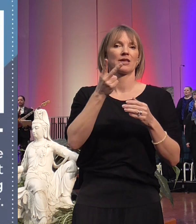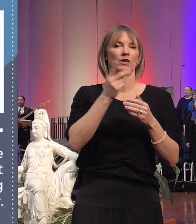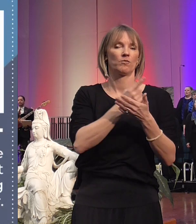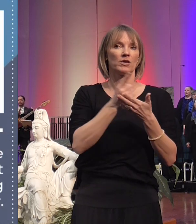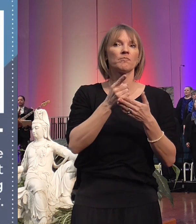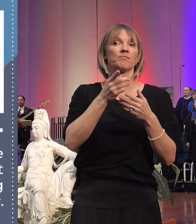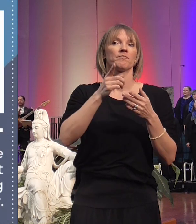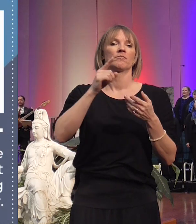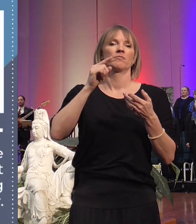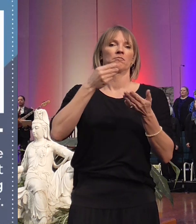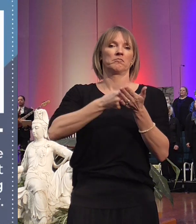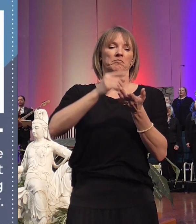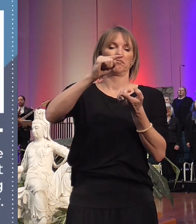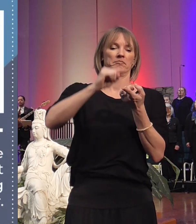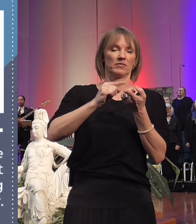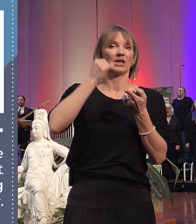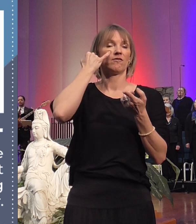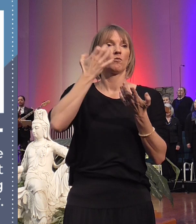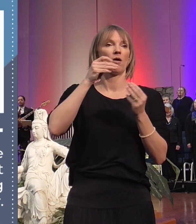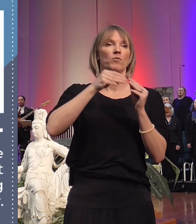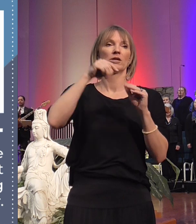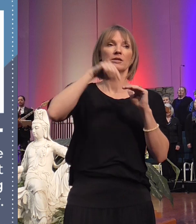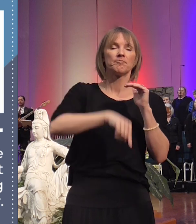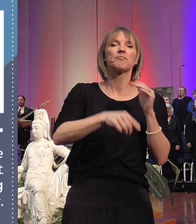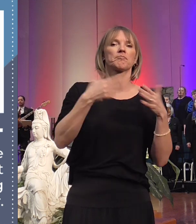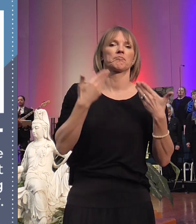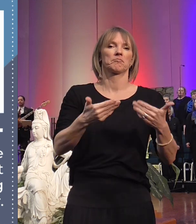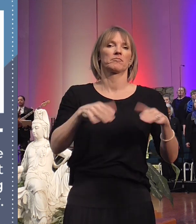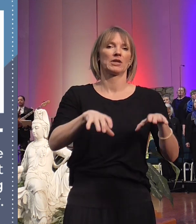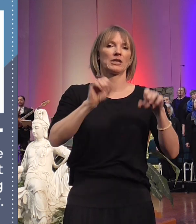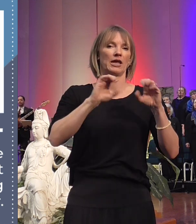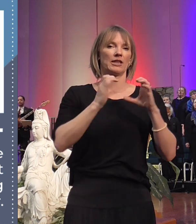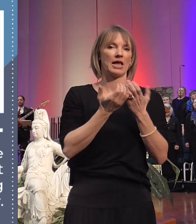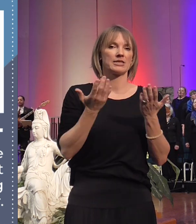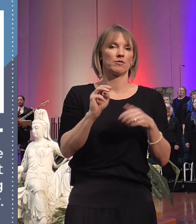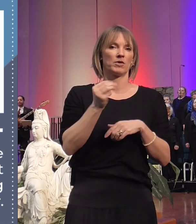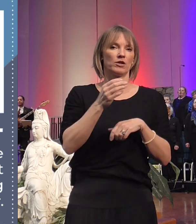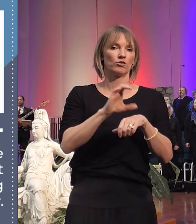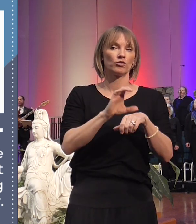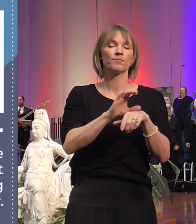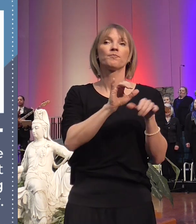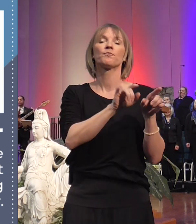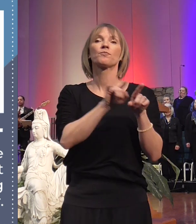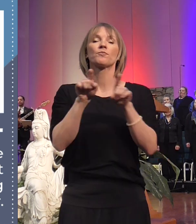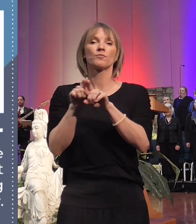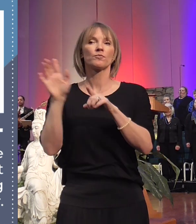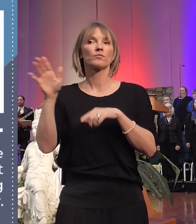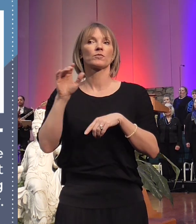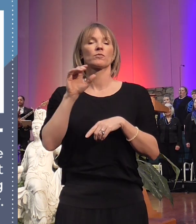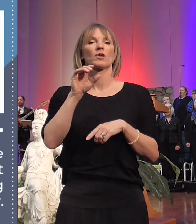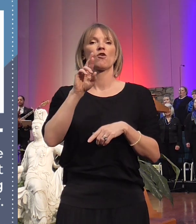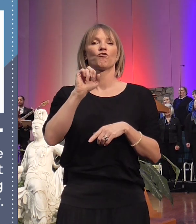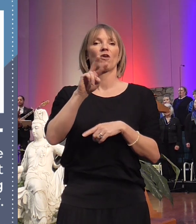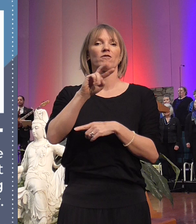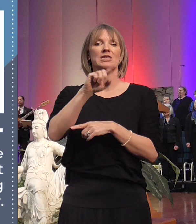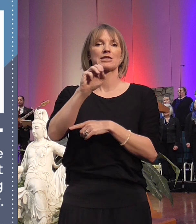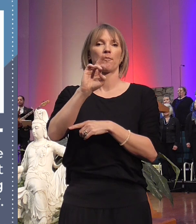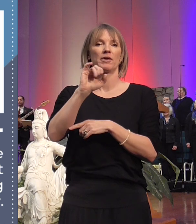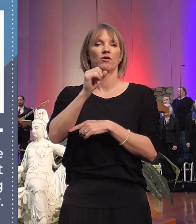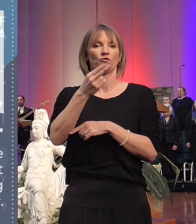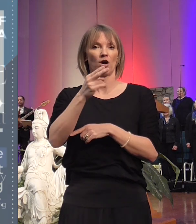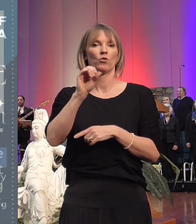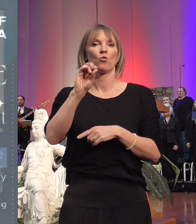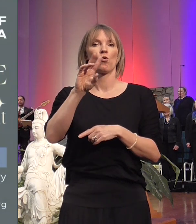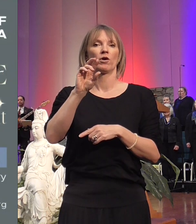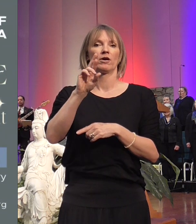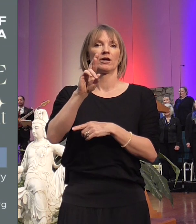discounted rate. So if you want to go deeper, take a class here at Mile High Church. Also, again, Reverend Zamira's ordination, don't miss it, at 4 p.m. today.